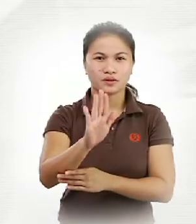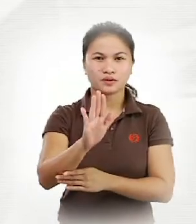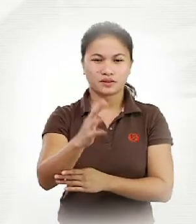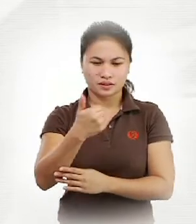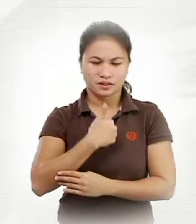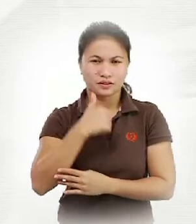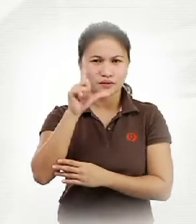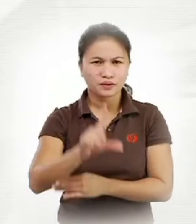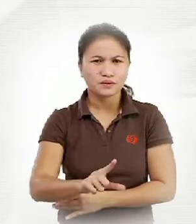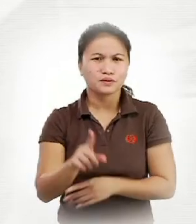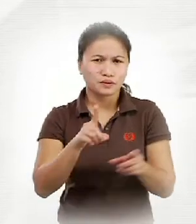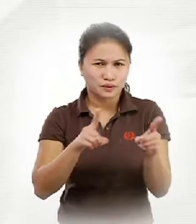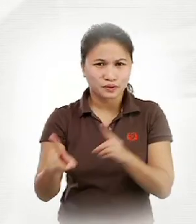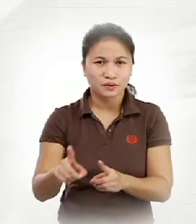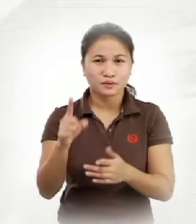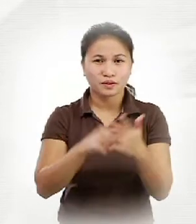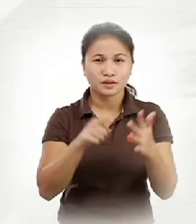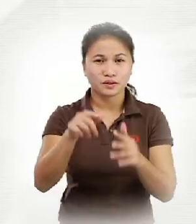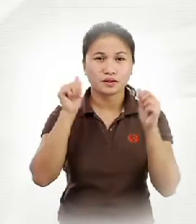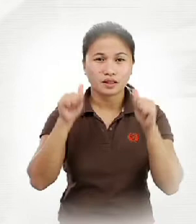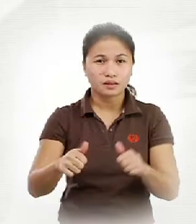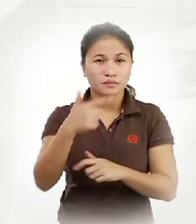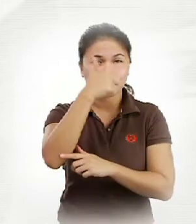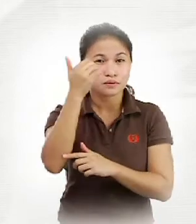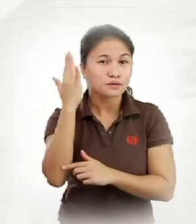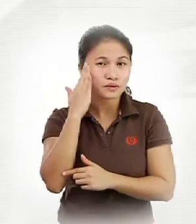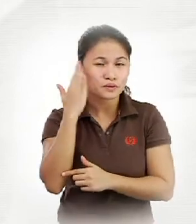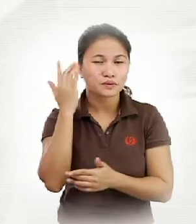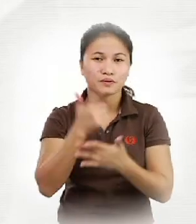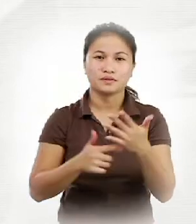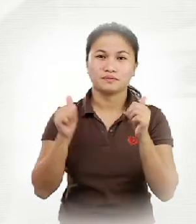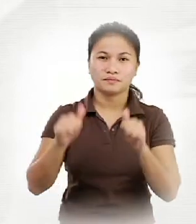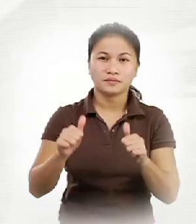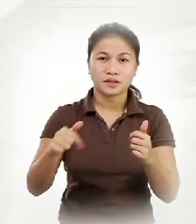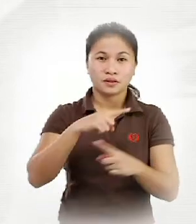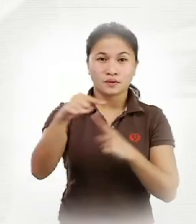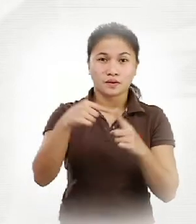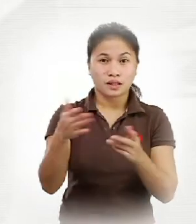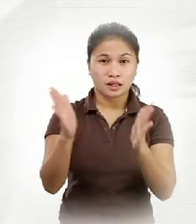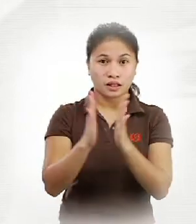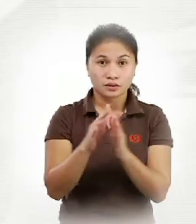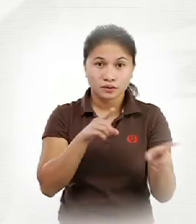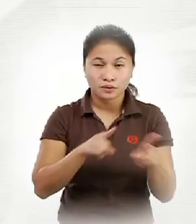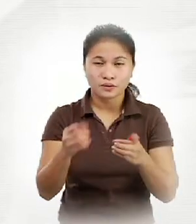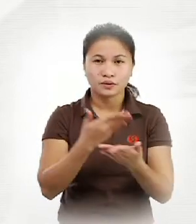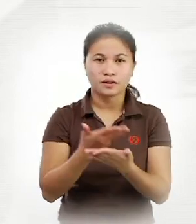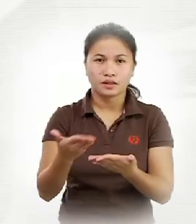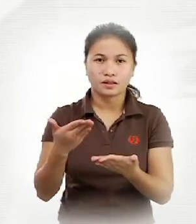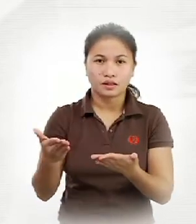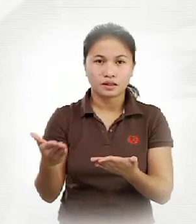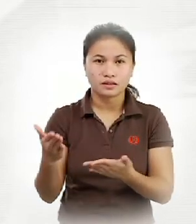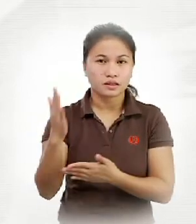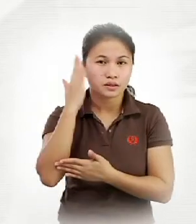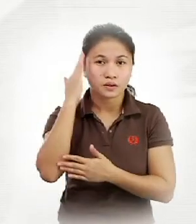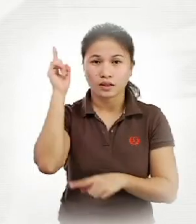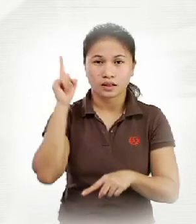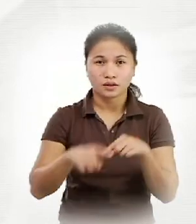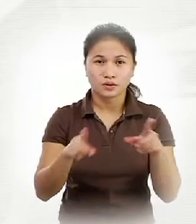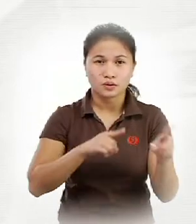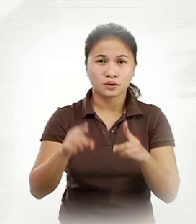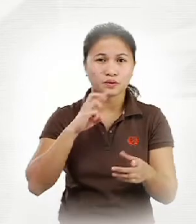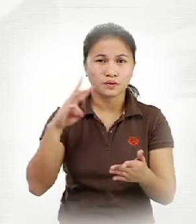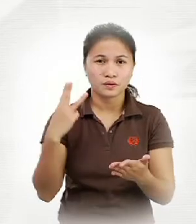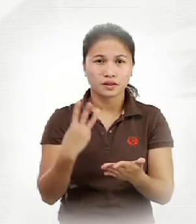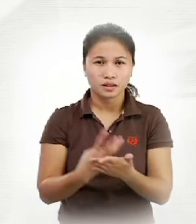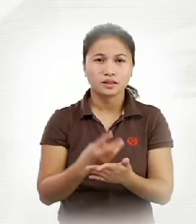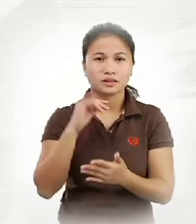you can. I knew my capacities. When they asked me to do things that I knew I could not do well, I just plainly